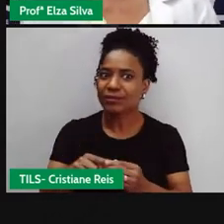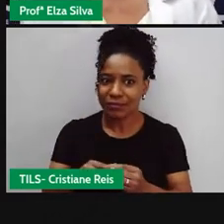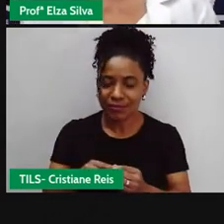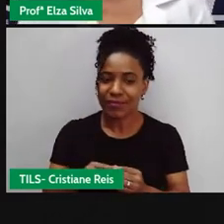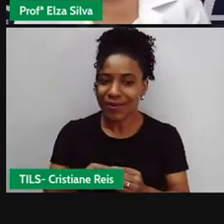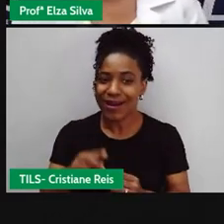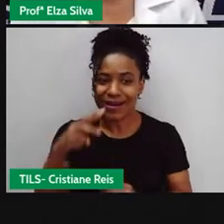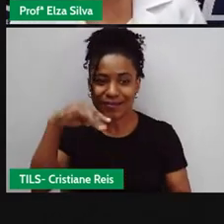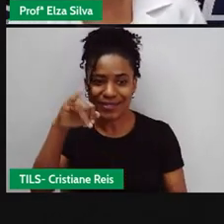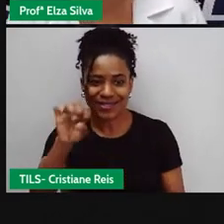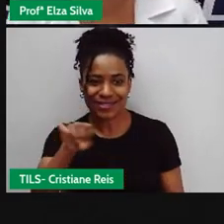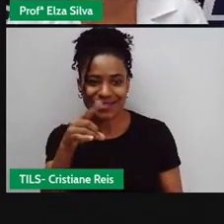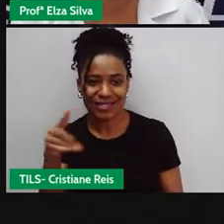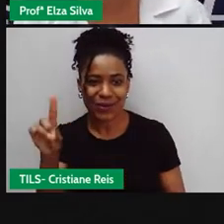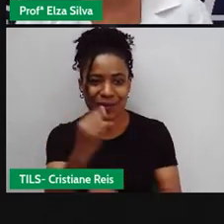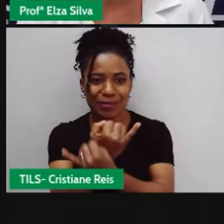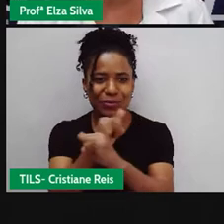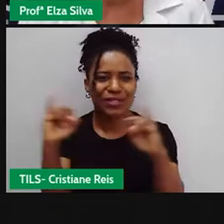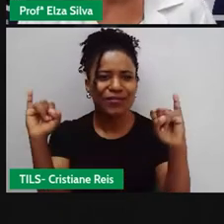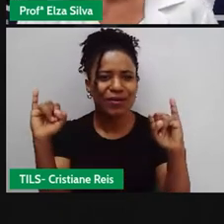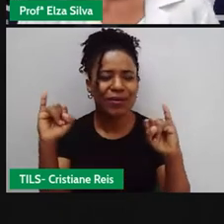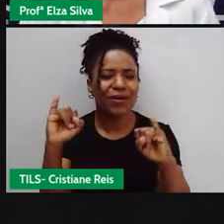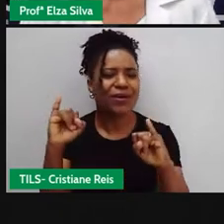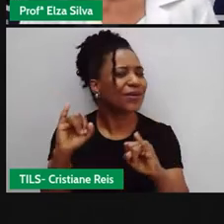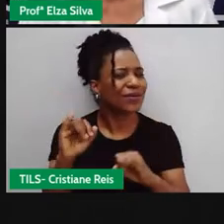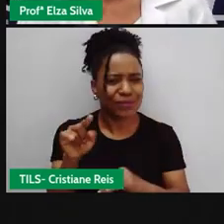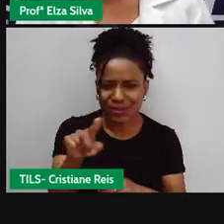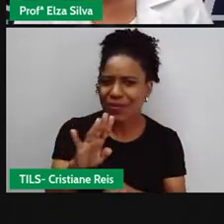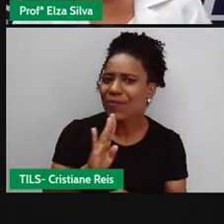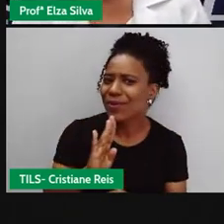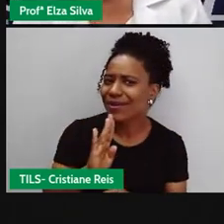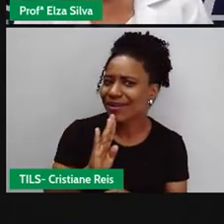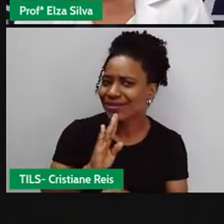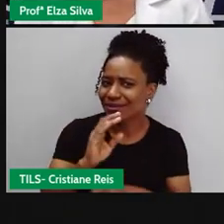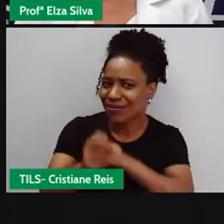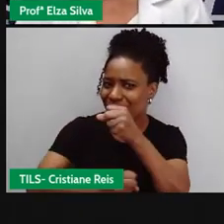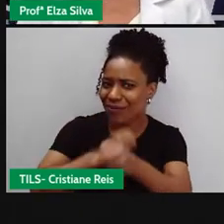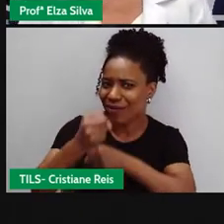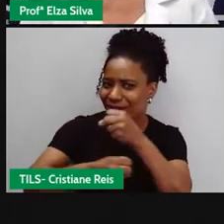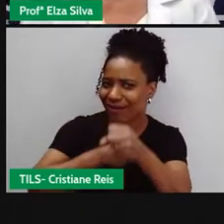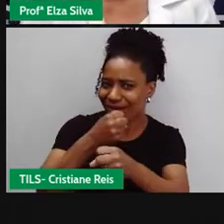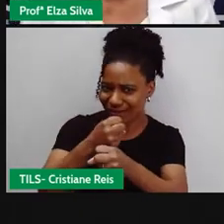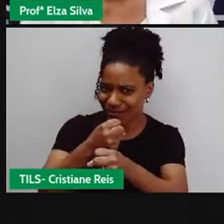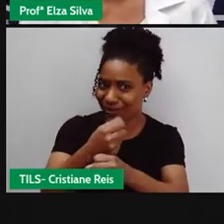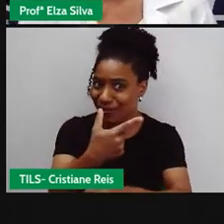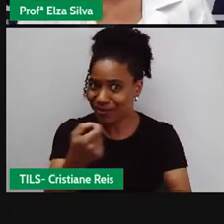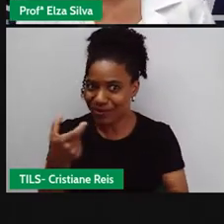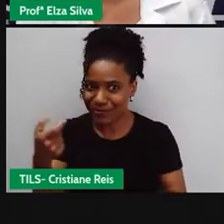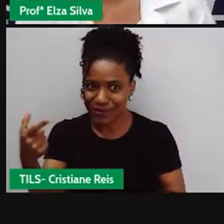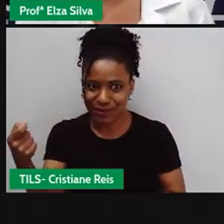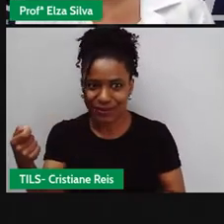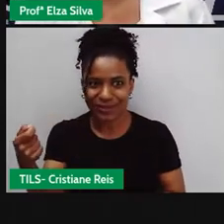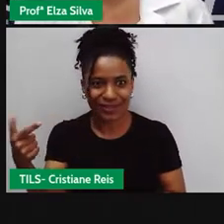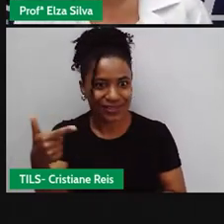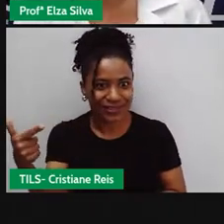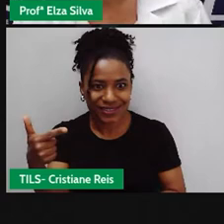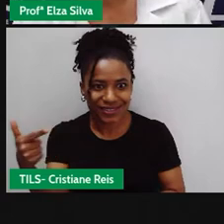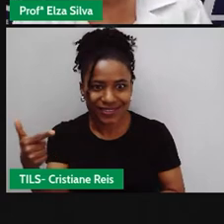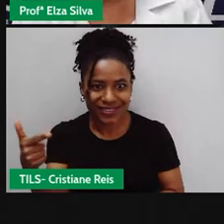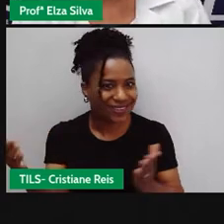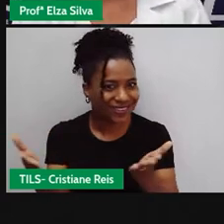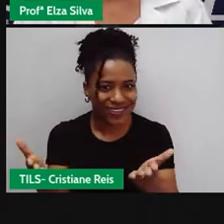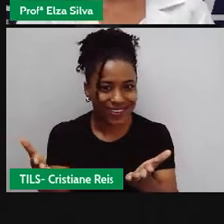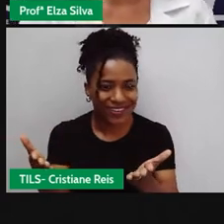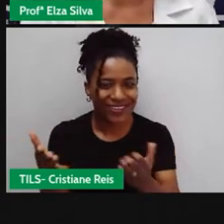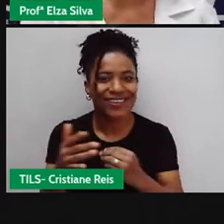lançamento desse filme em 2022? Ethan Hunt vai voltar para Missão Impossível 7